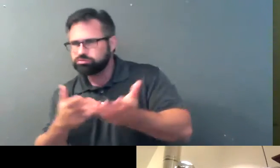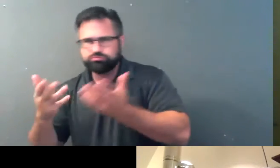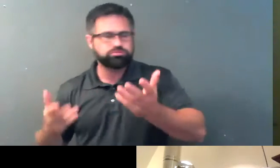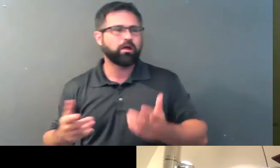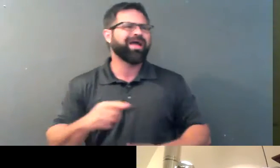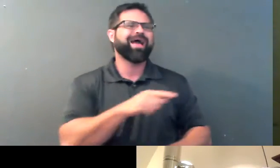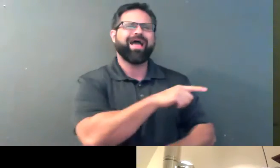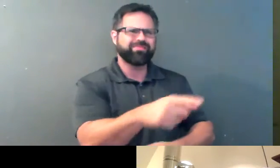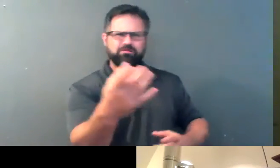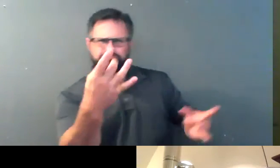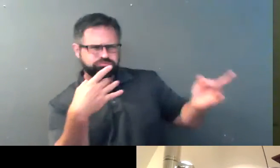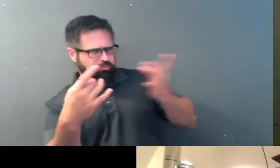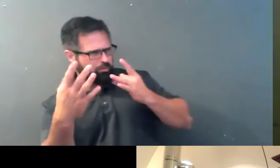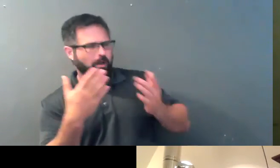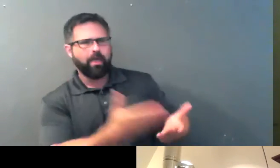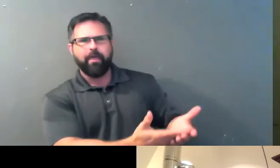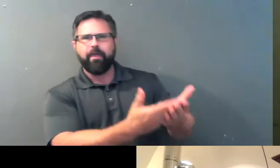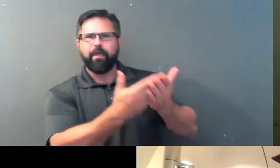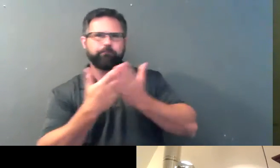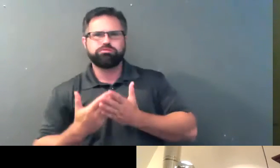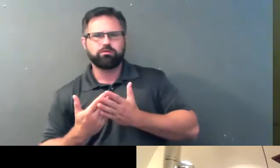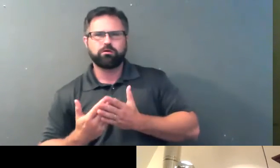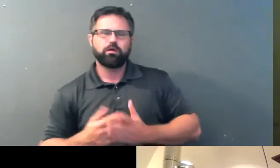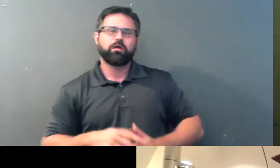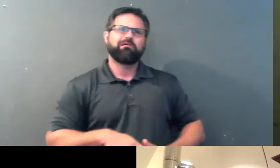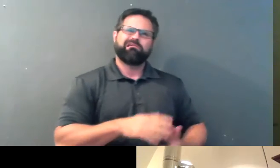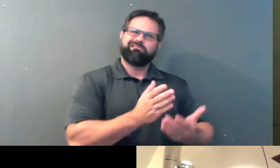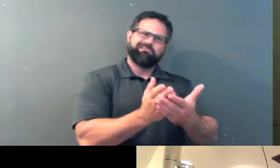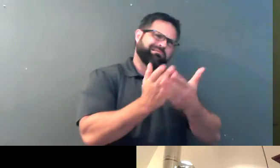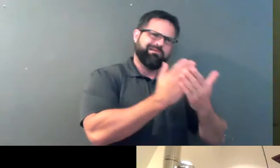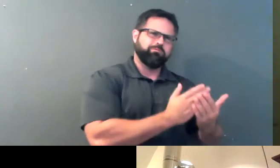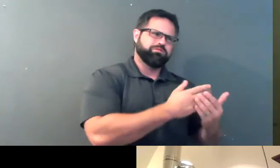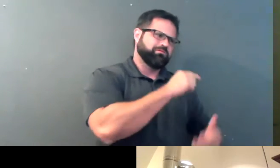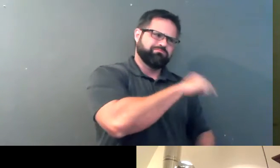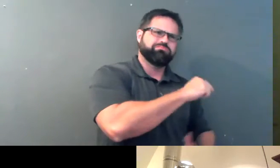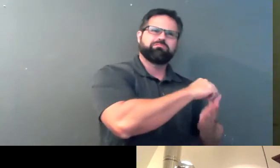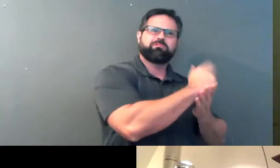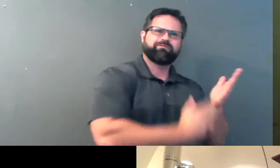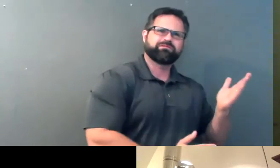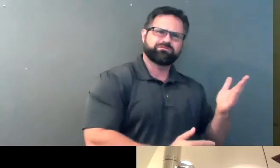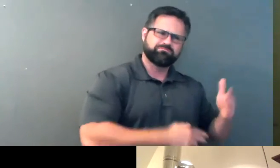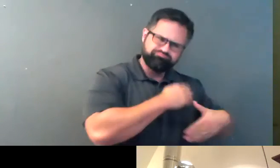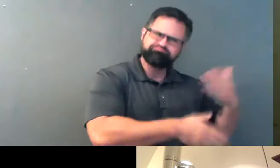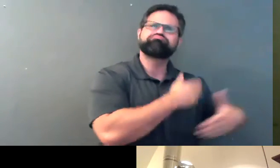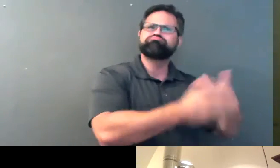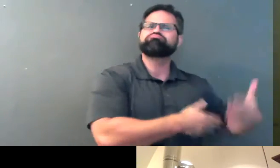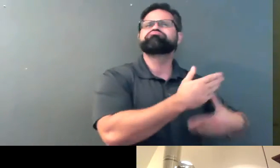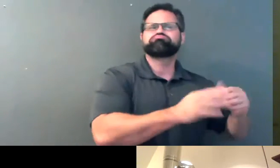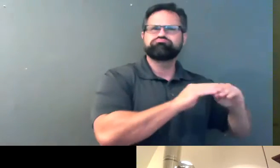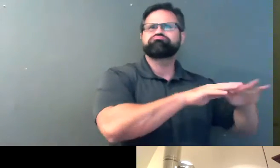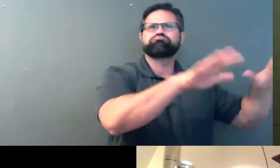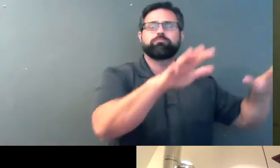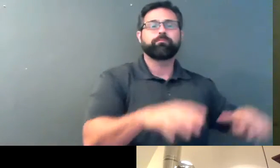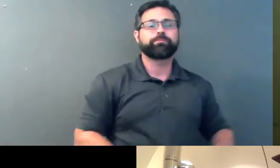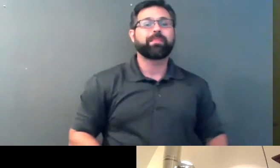Convention. Today, the Convention has 182 states parties that have